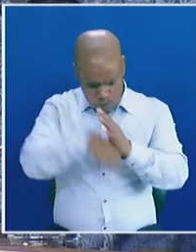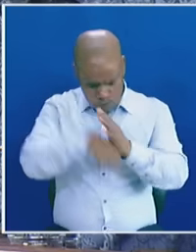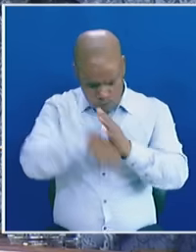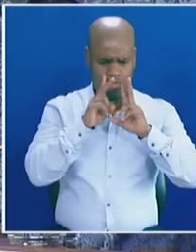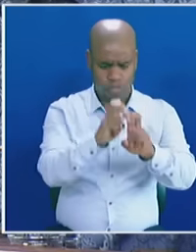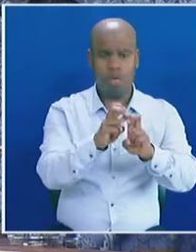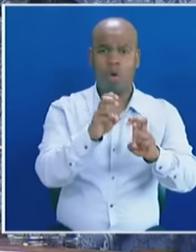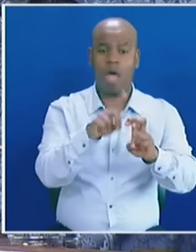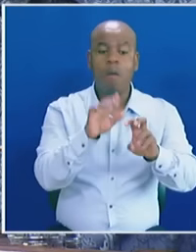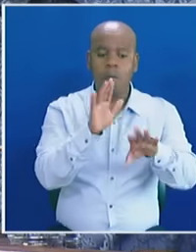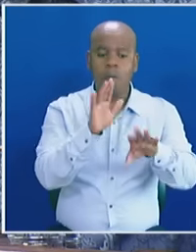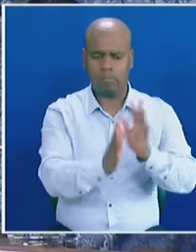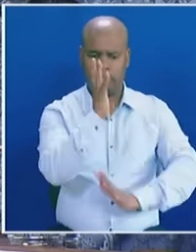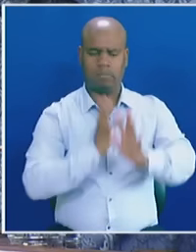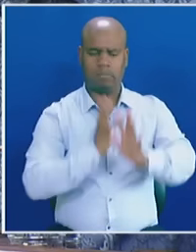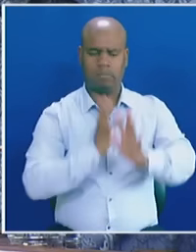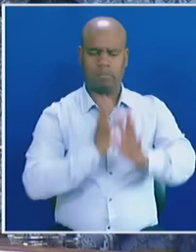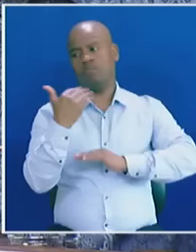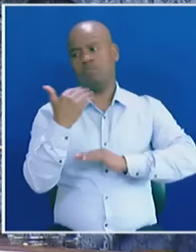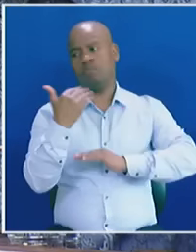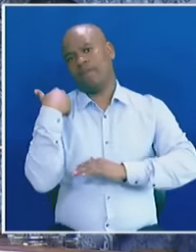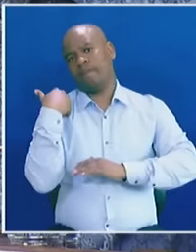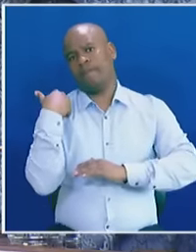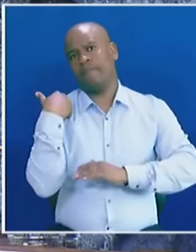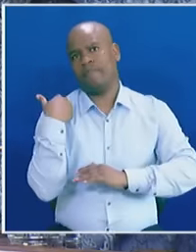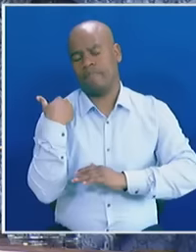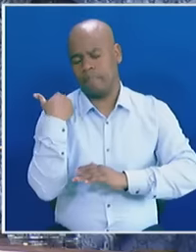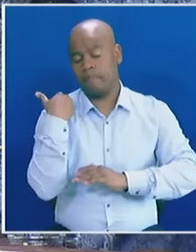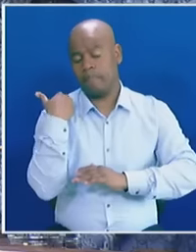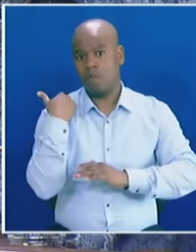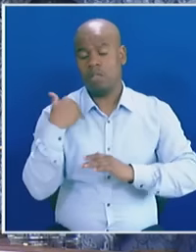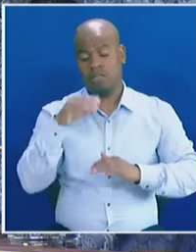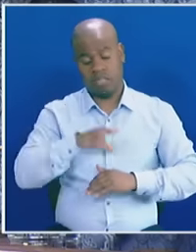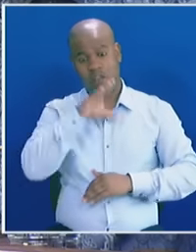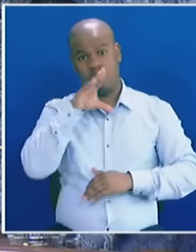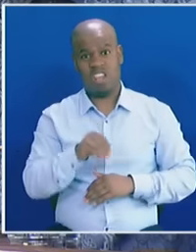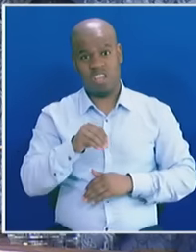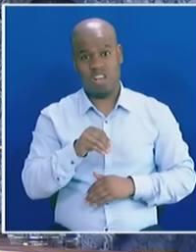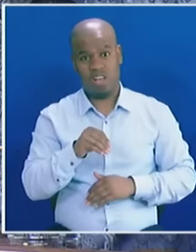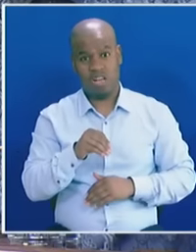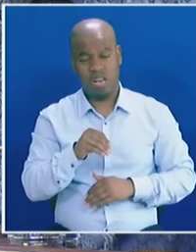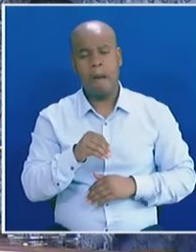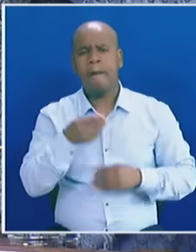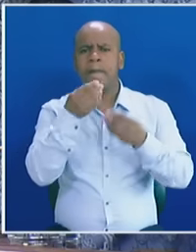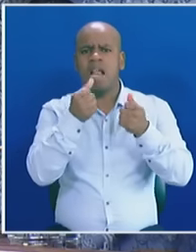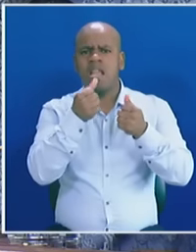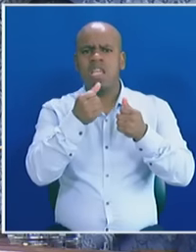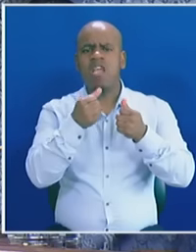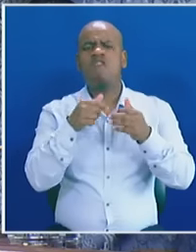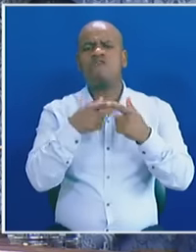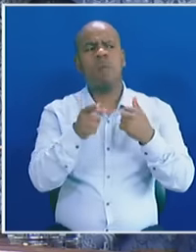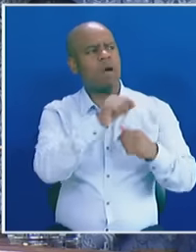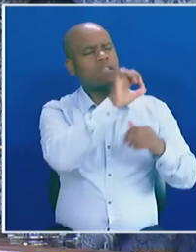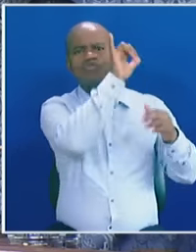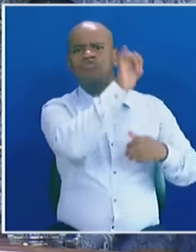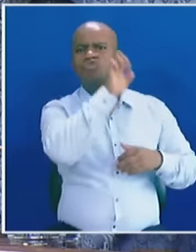an explanation is the recent media report that a cargo plane transporting South African Reserve Bank notes from European